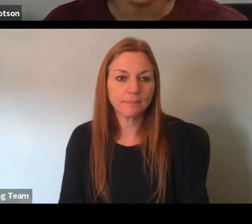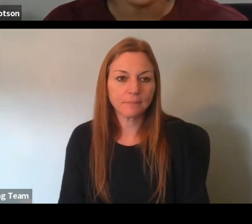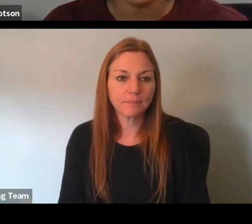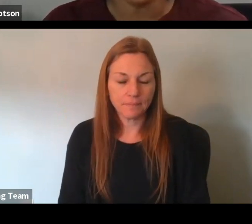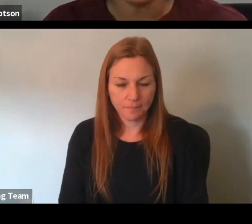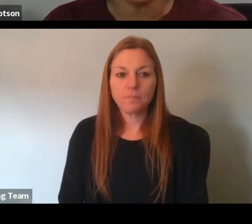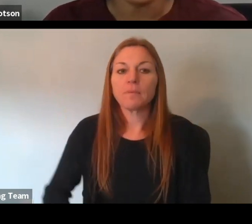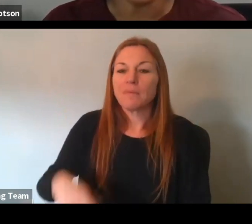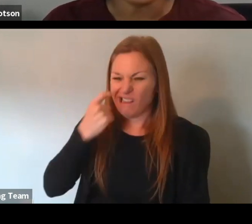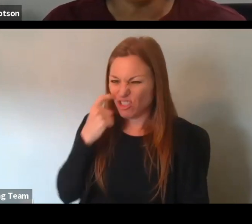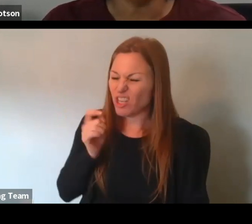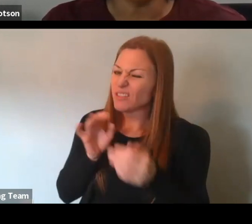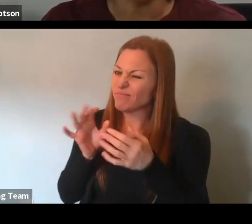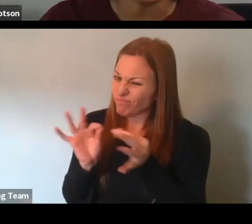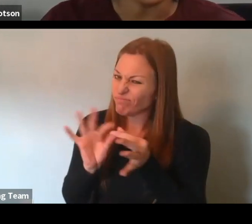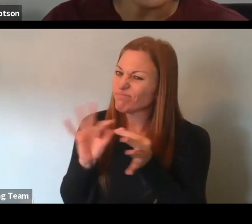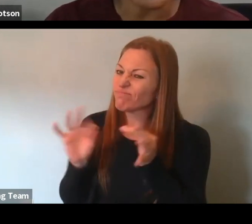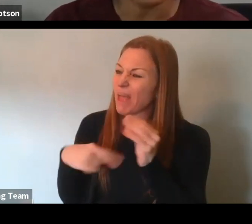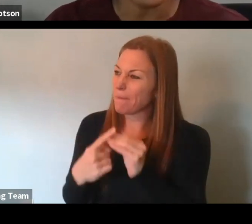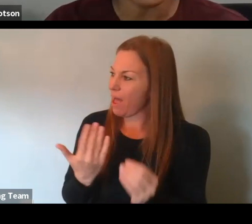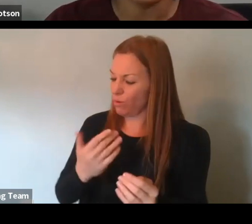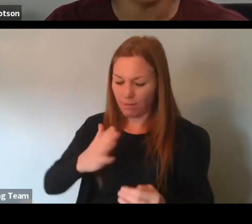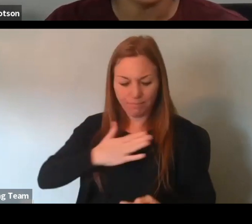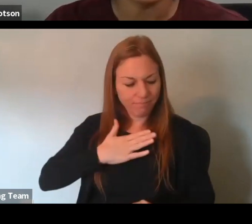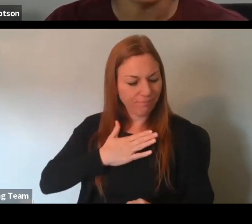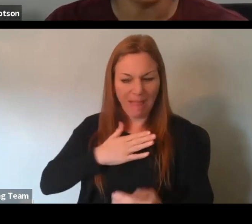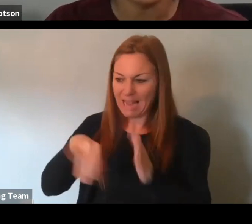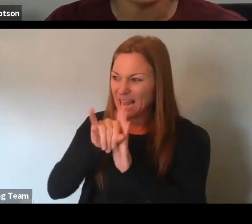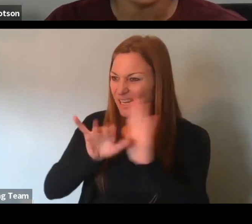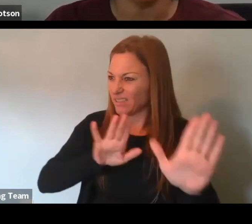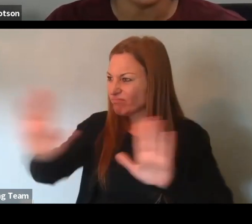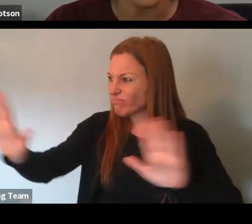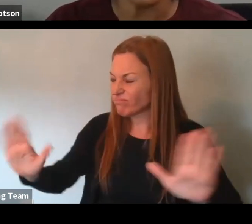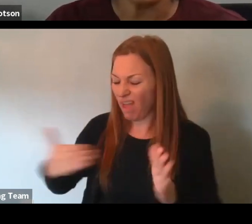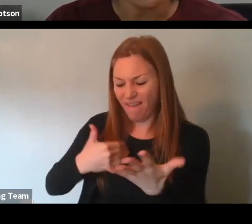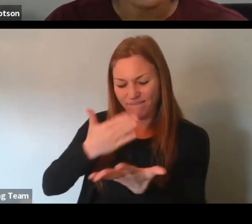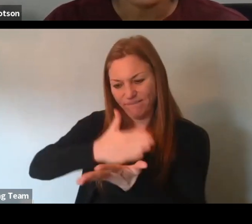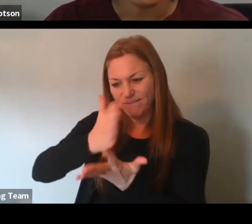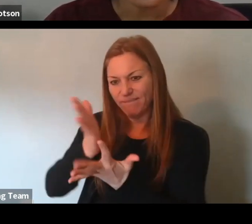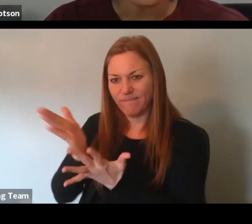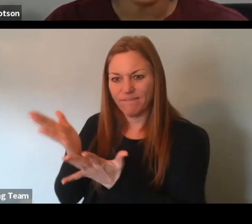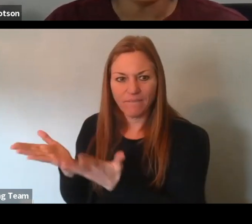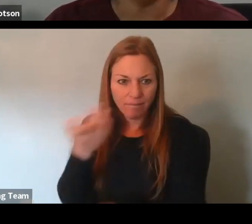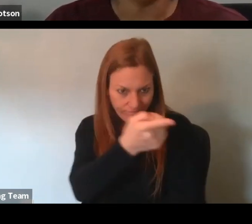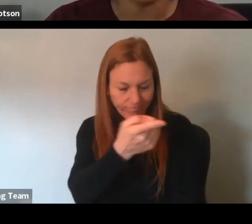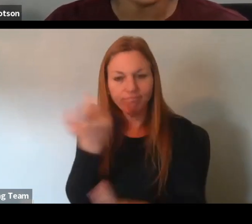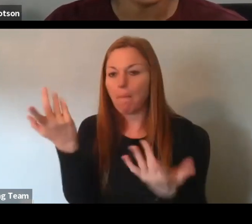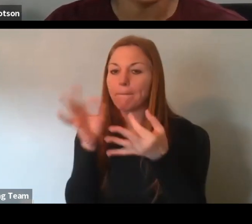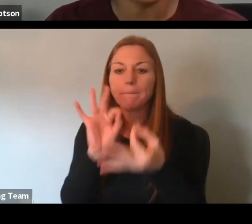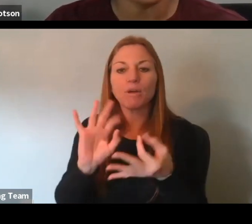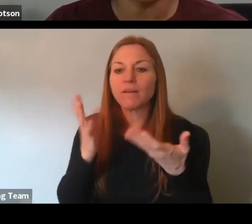of intersectionality. So we know that when you have multiple aspects of diversity in the same